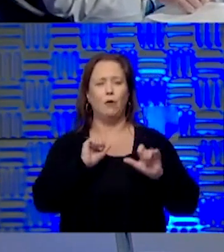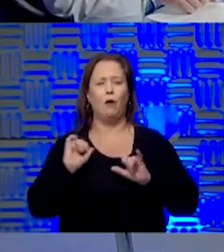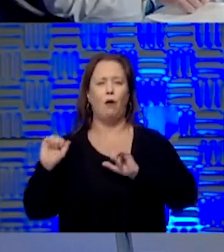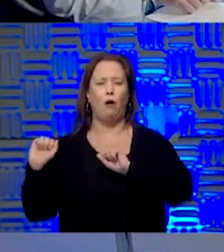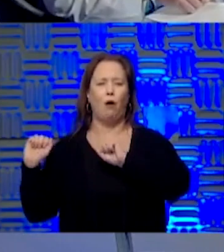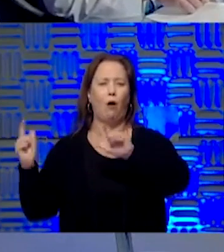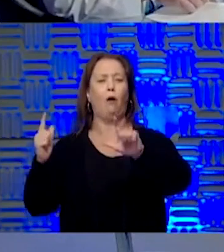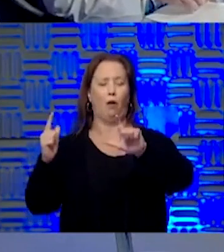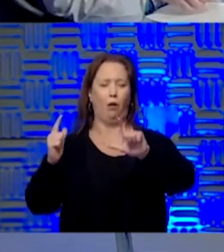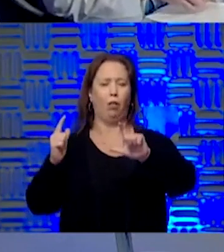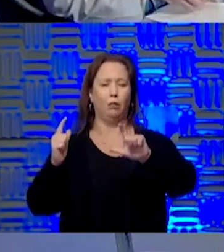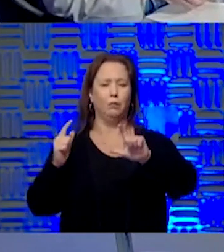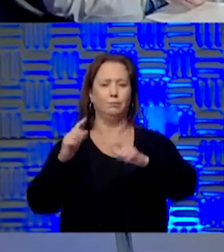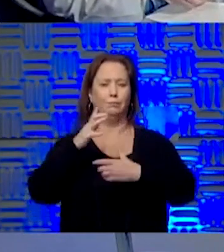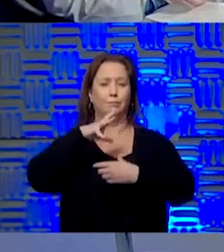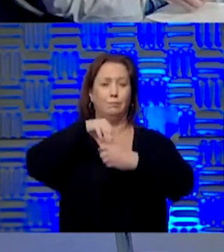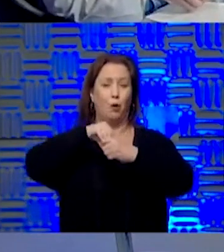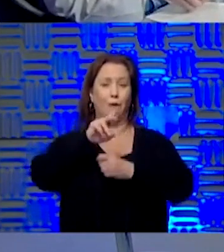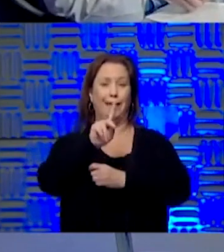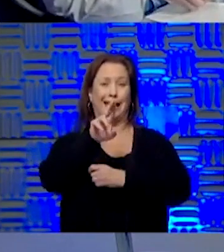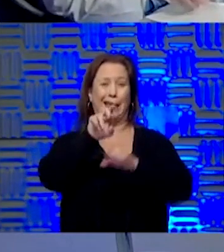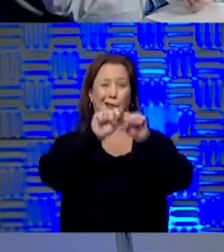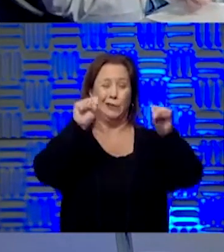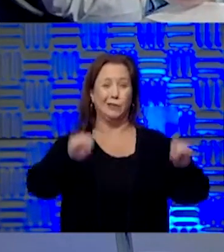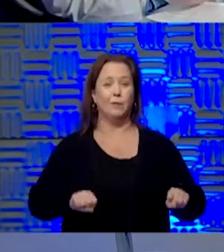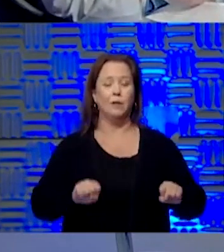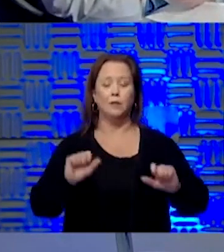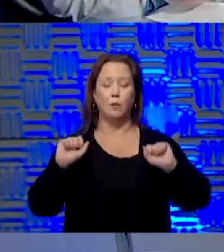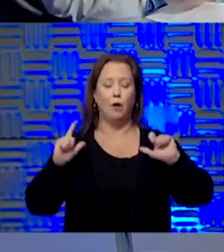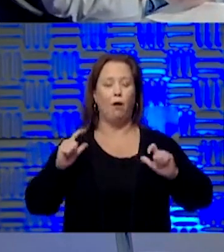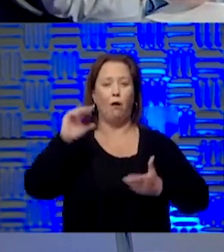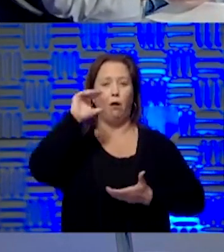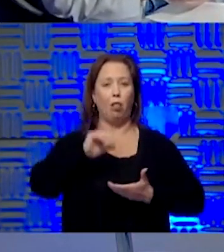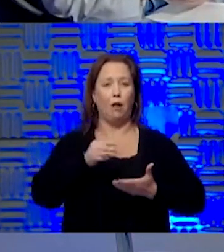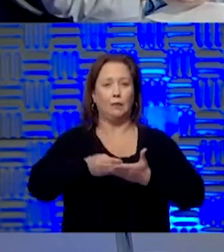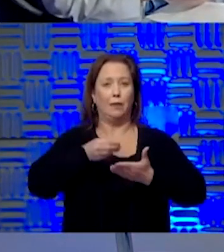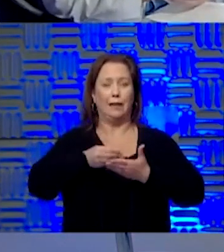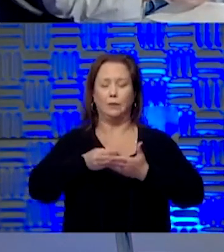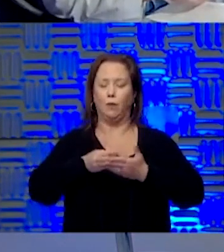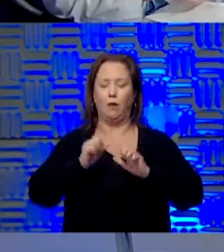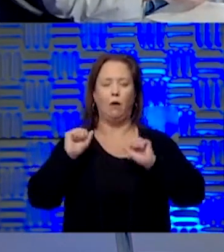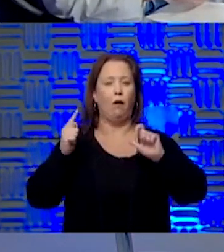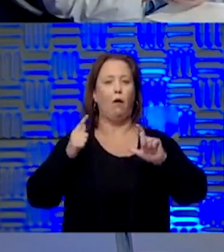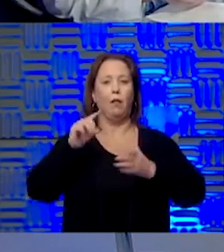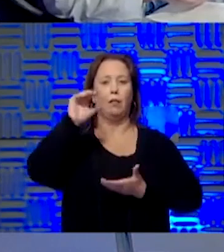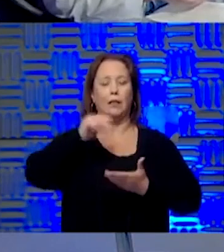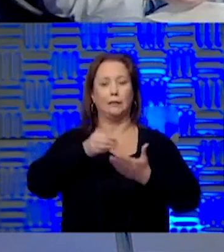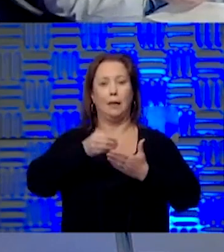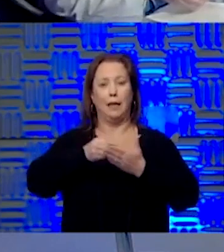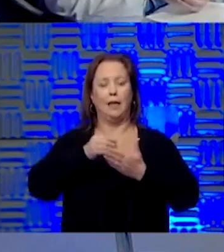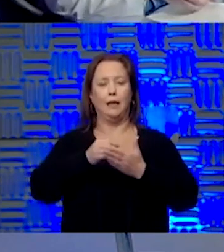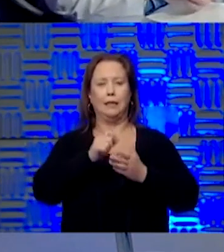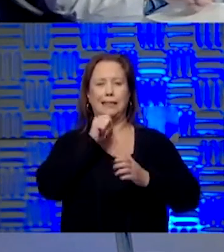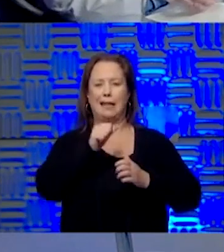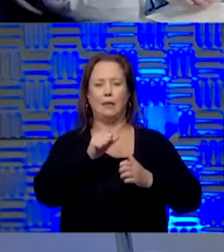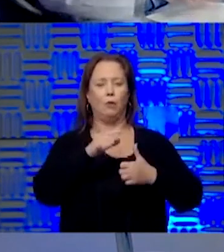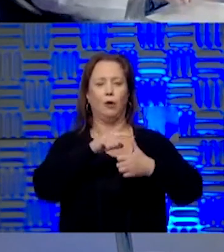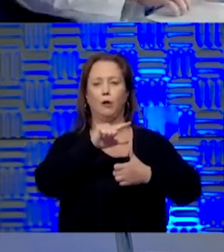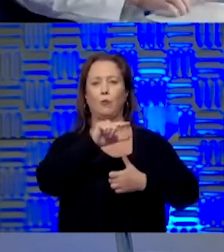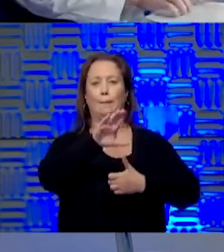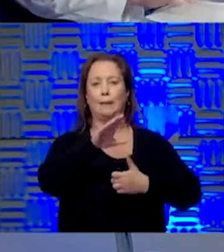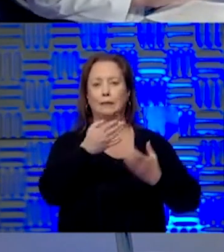same team here. So we all lost revenue. So everybody had an impact. It's not like we're not going to keep Great Bend or Pawnee